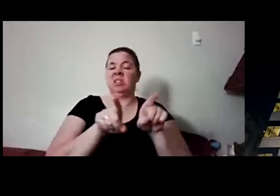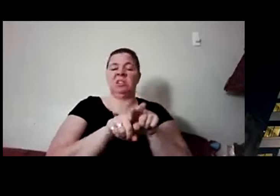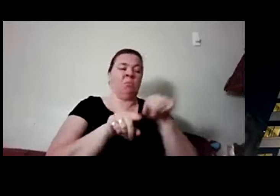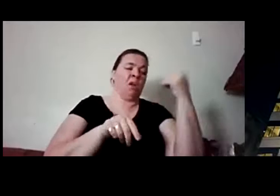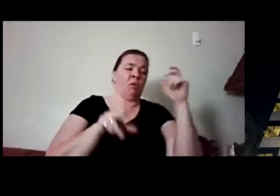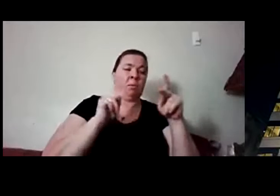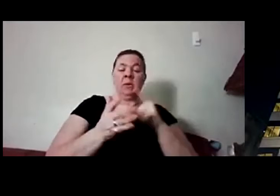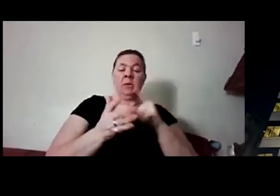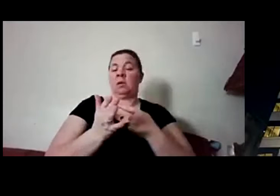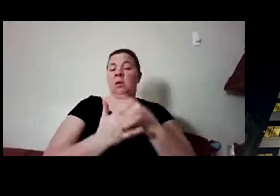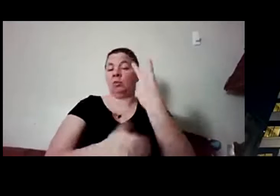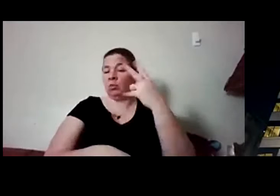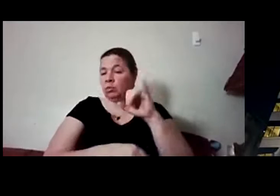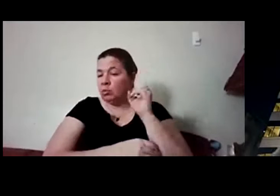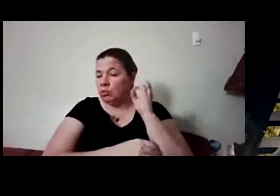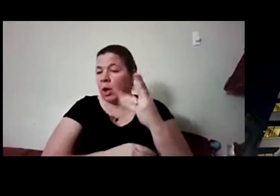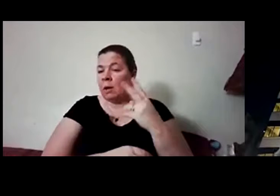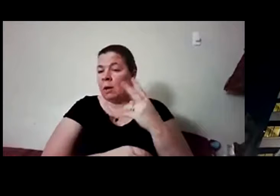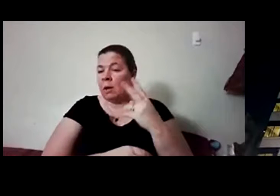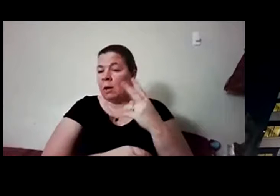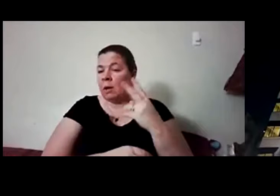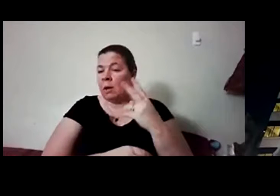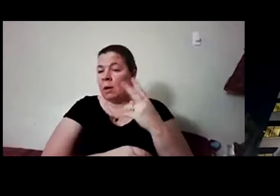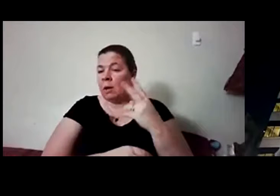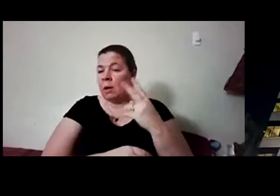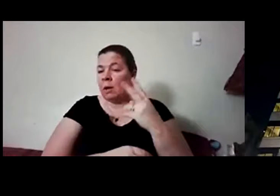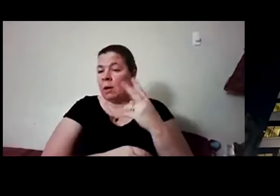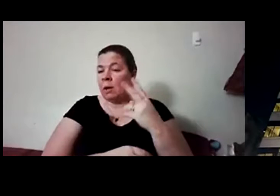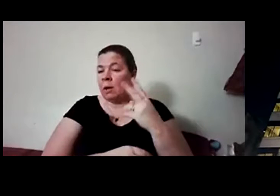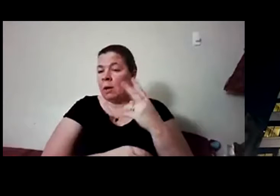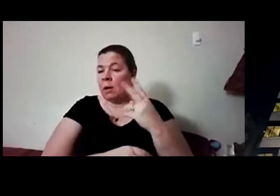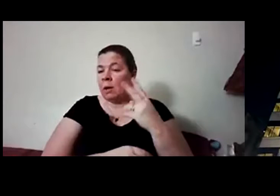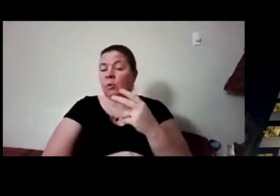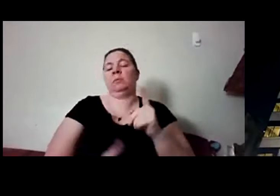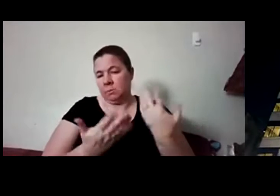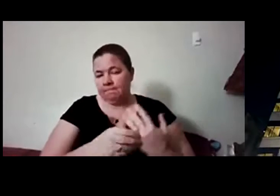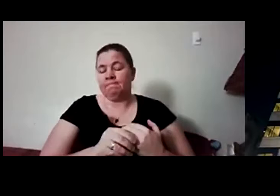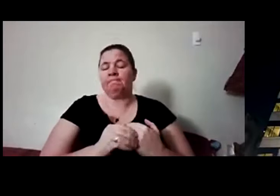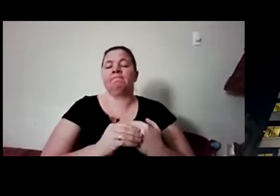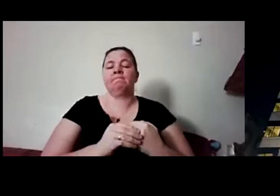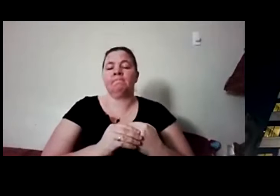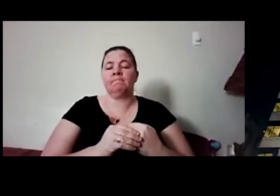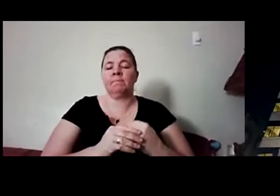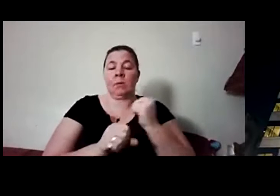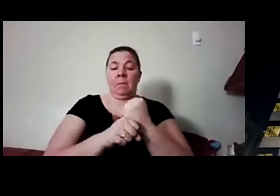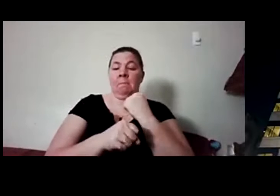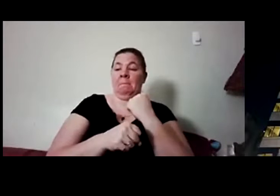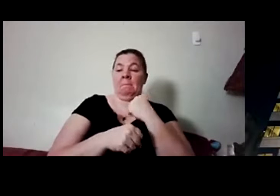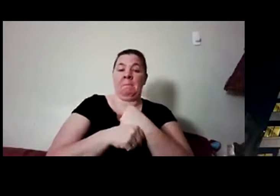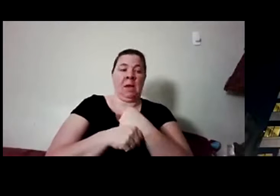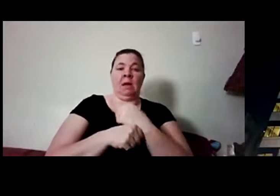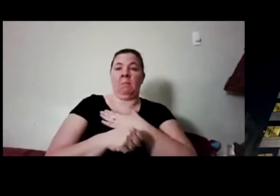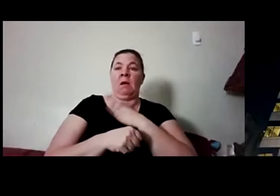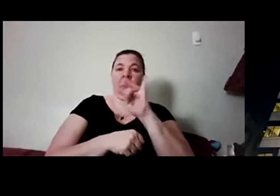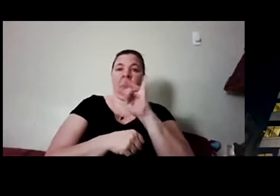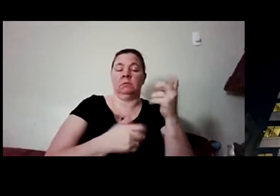2 jobs, sometimes 2.5 jobs, just to make ends meet. For the most part, I've worked in the IT